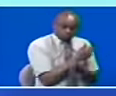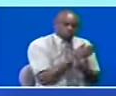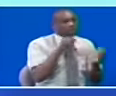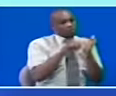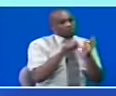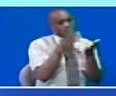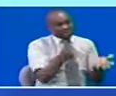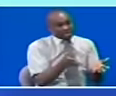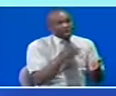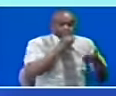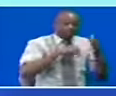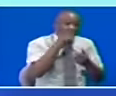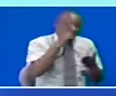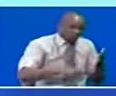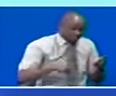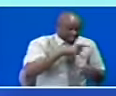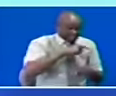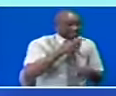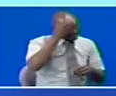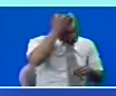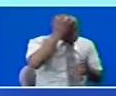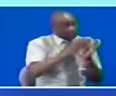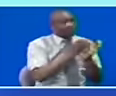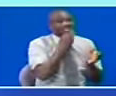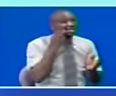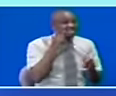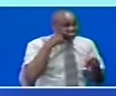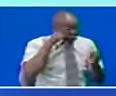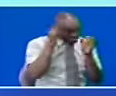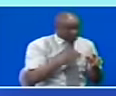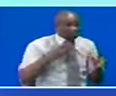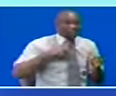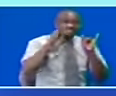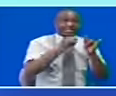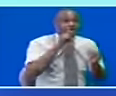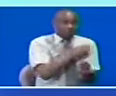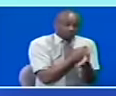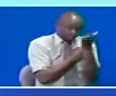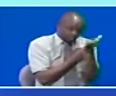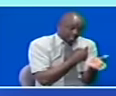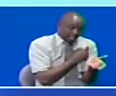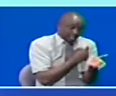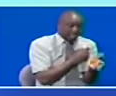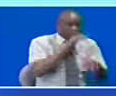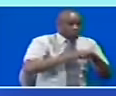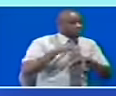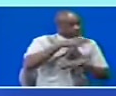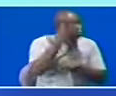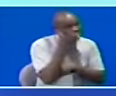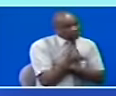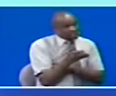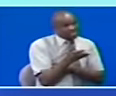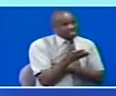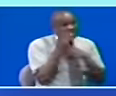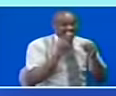suffering. So what we are saying, we as nurses of Kenyatta, if our stay in the hospital and the clinical environment is going to prolong